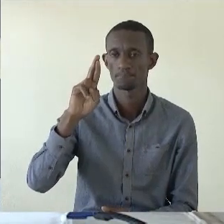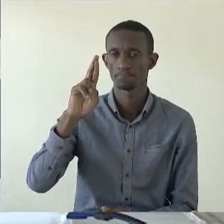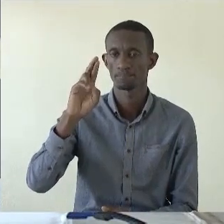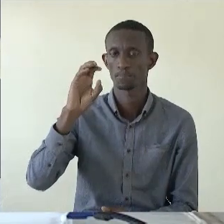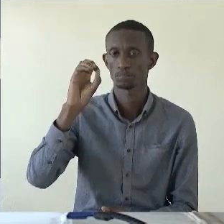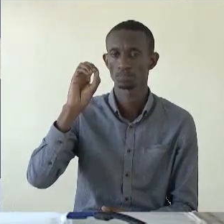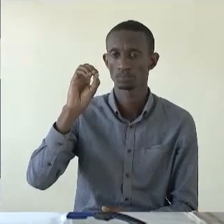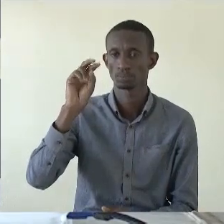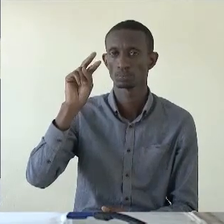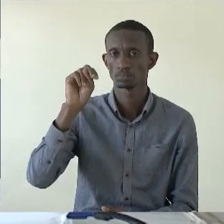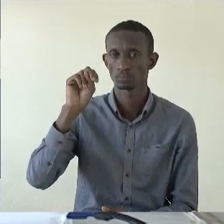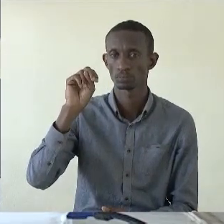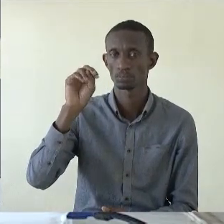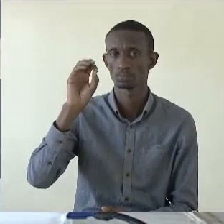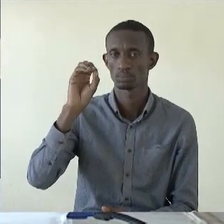4-bromomethyl